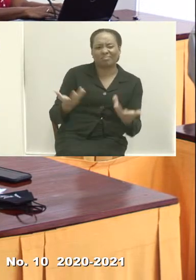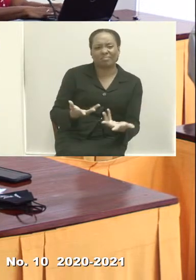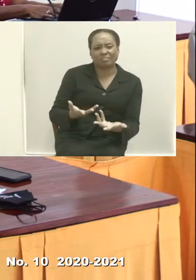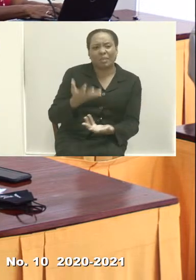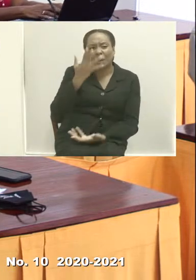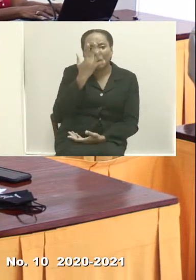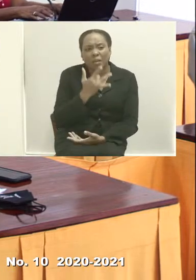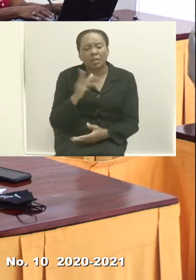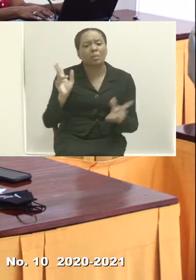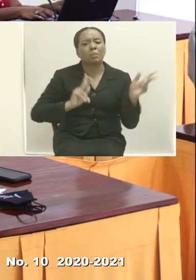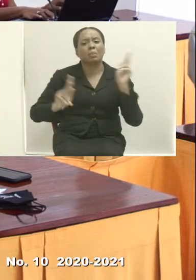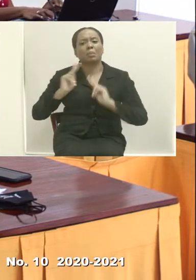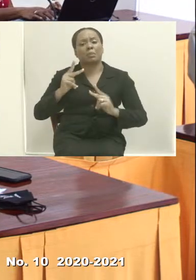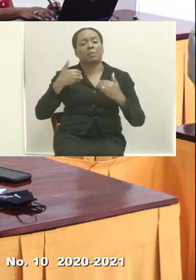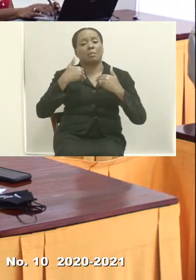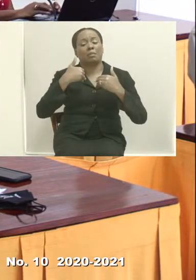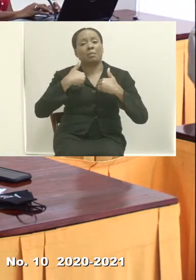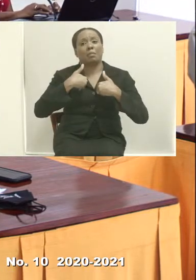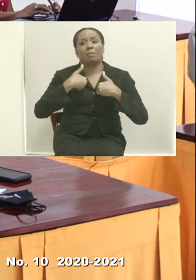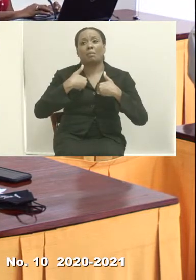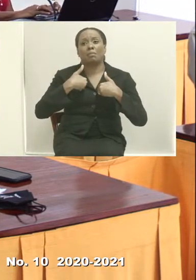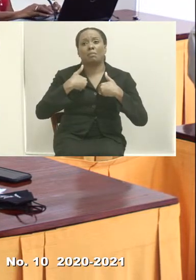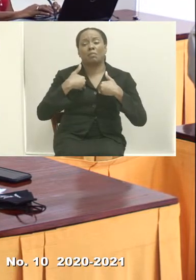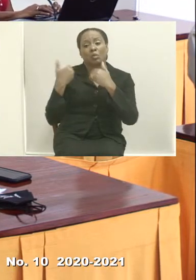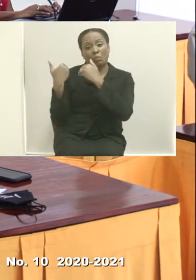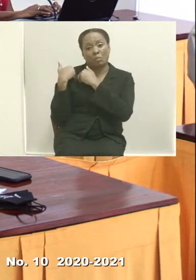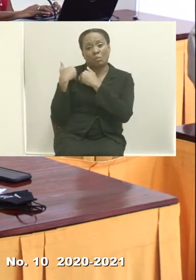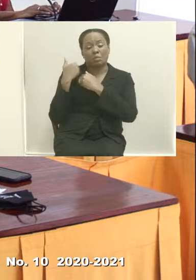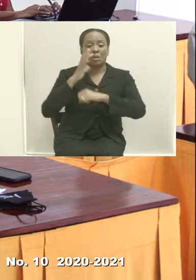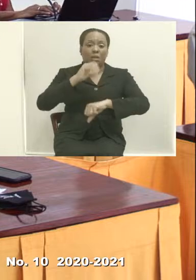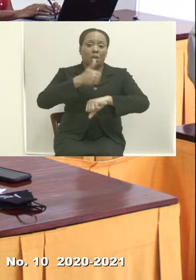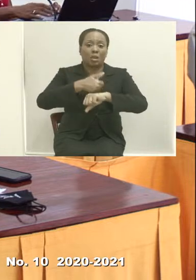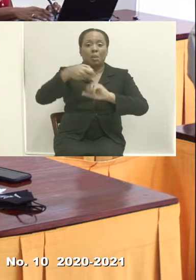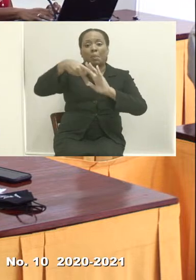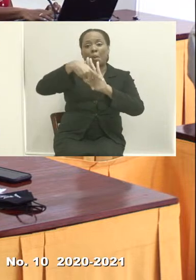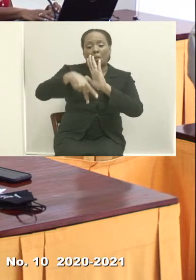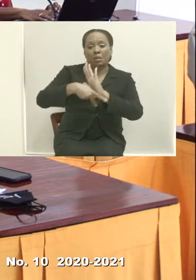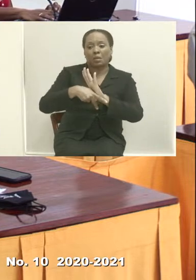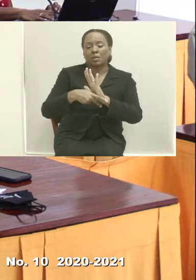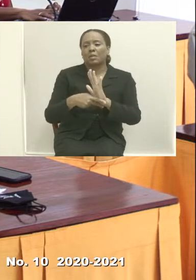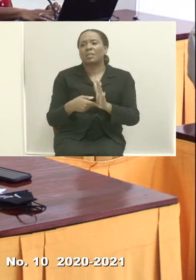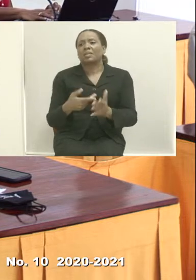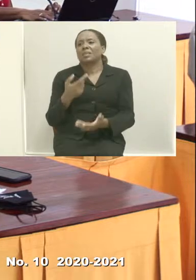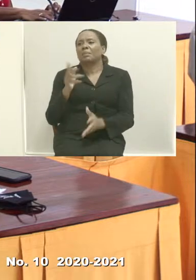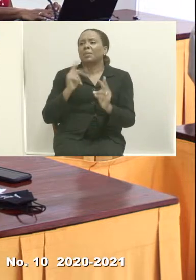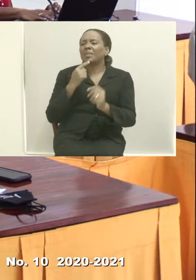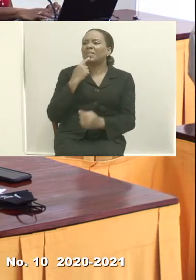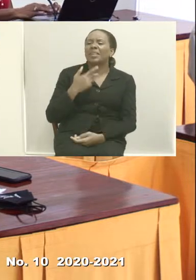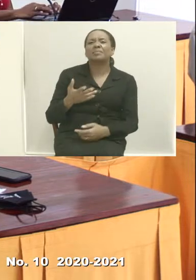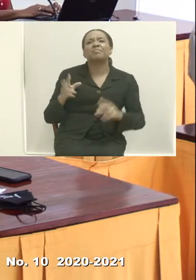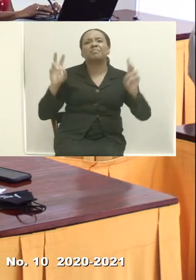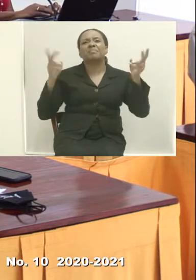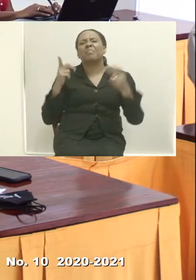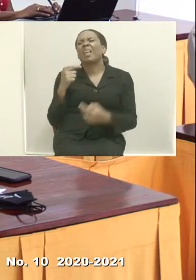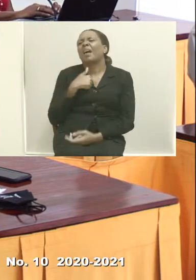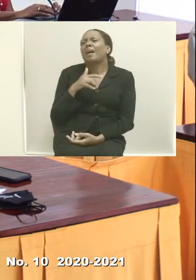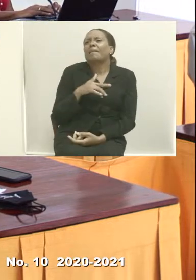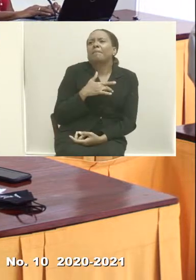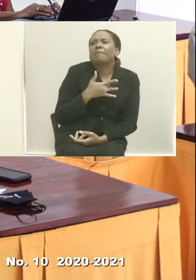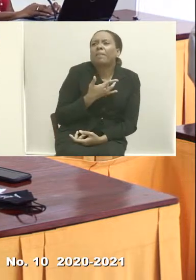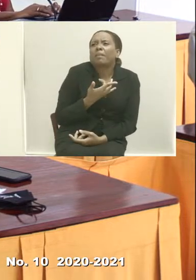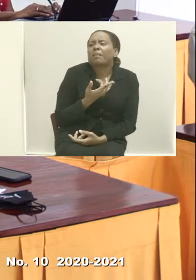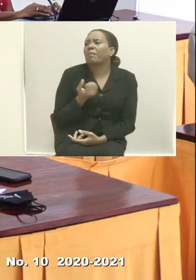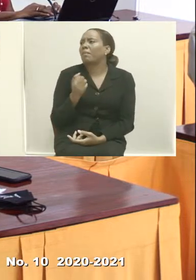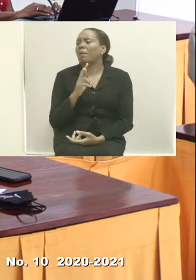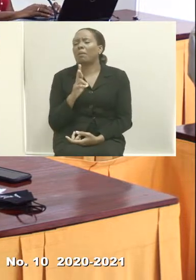to say, I believe, or I think, or I feel, or I imagine. You know, you get a lot of talk about imagining this and that, but ma'am, what we have to